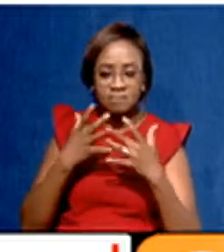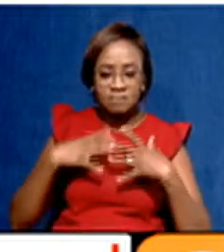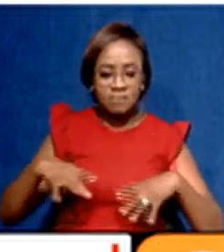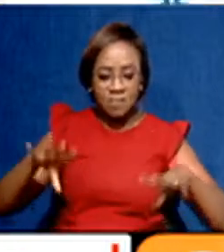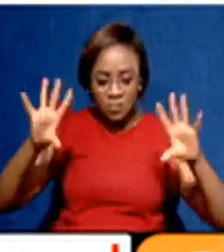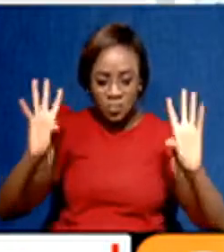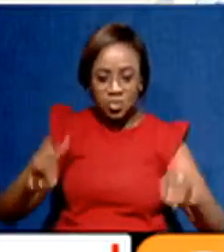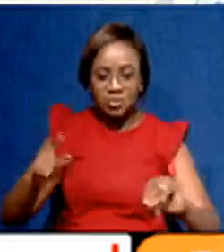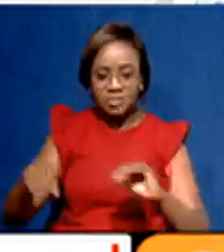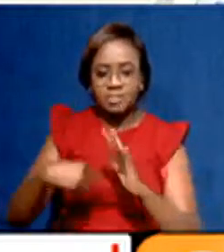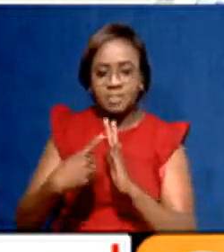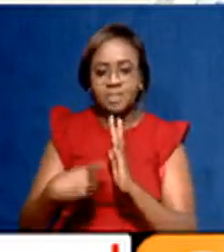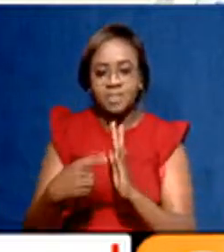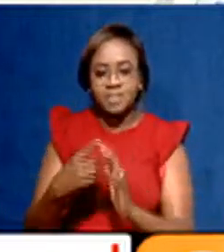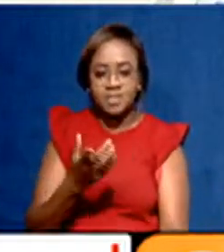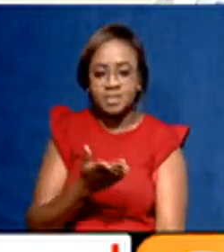off